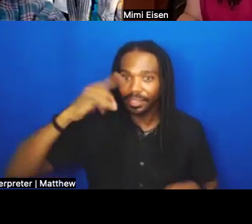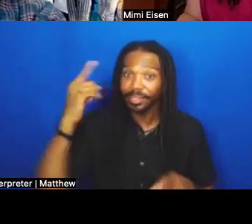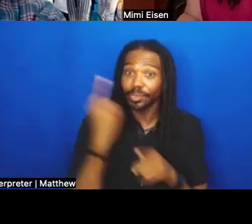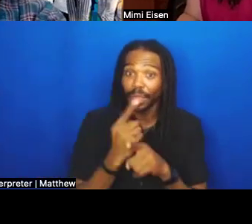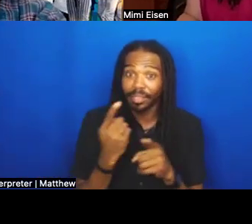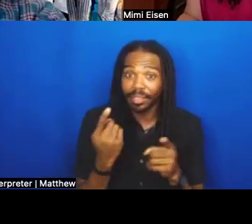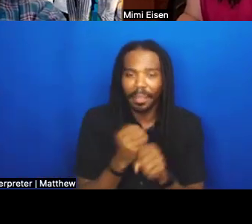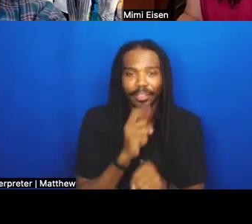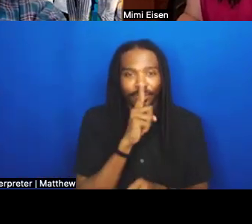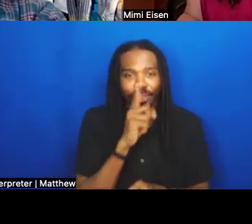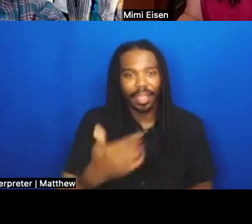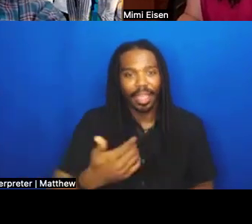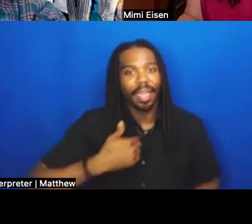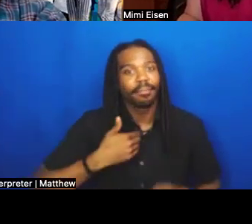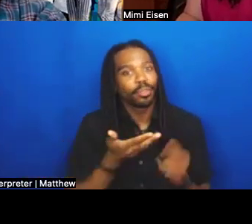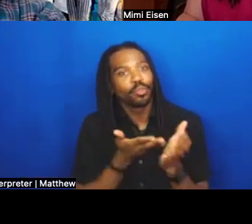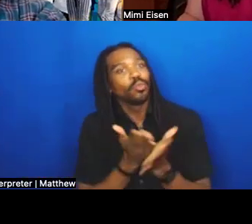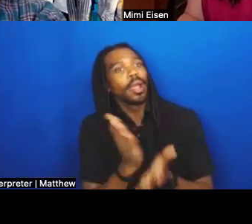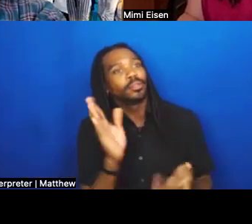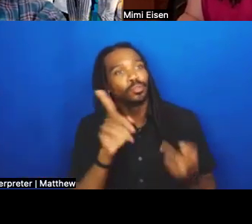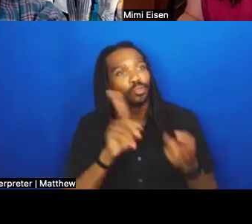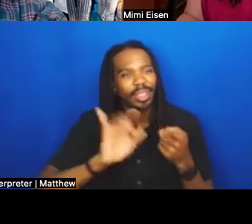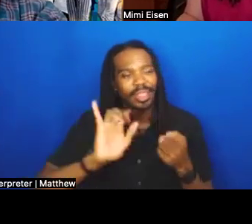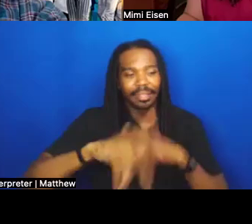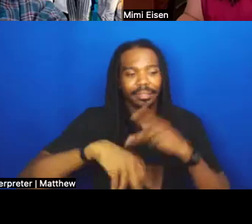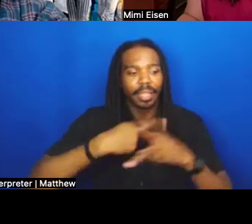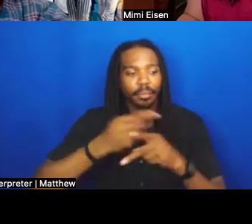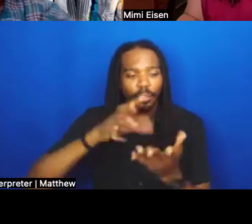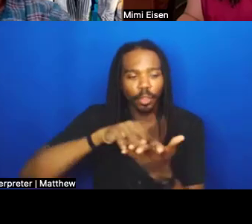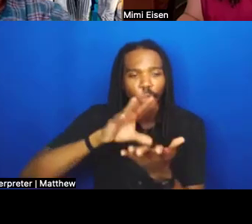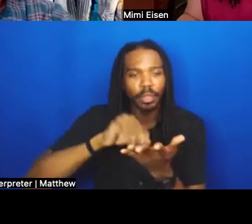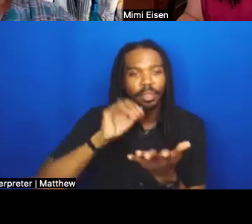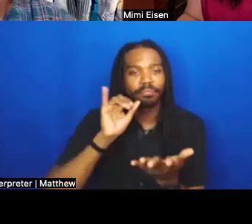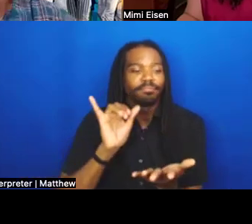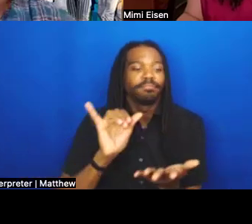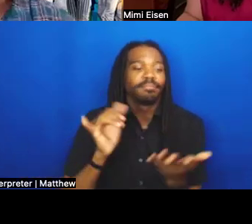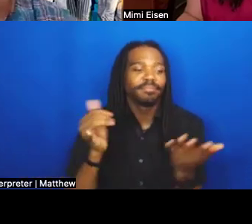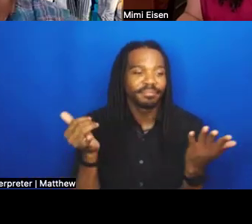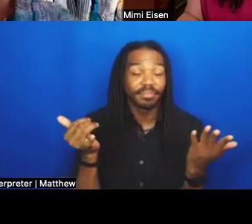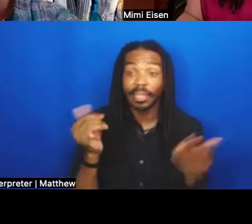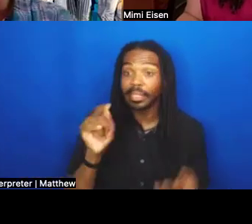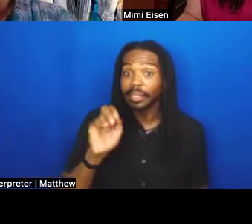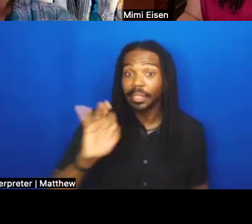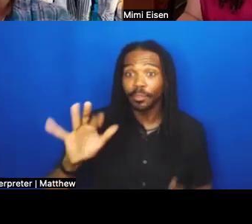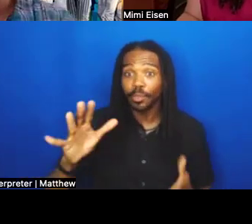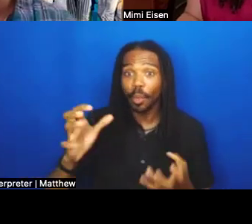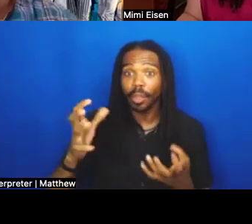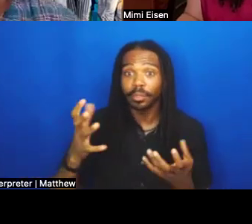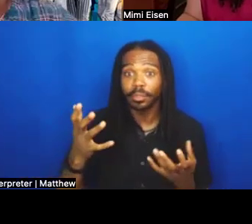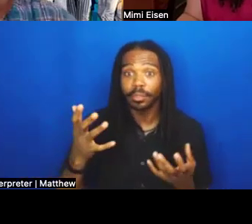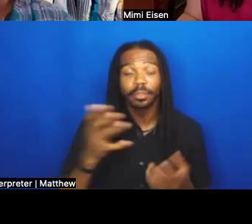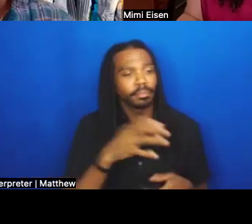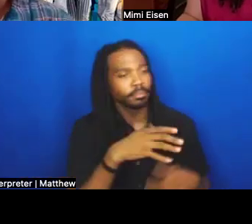right to that kind of learning. Tiff, Yeah, I did you just want want to to close us out? quickly add that I